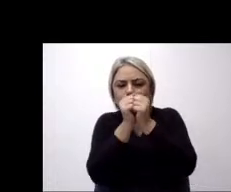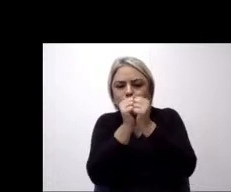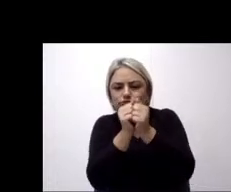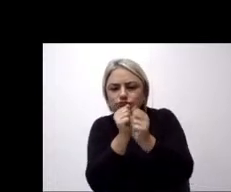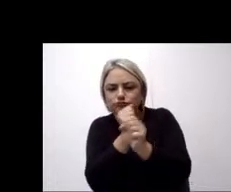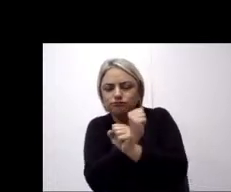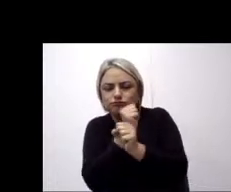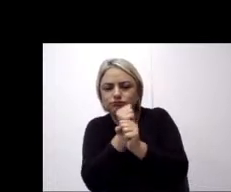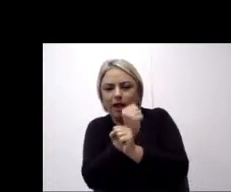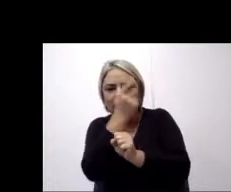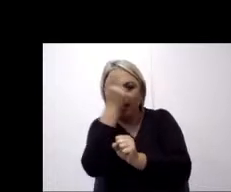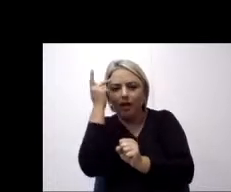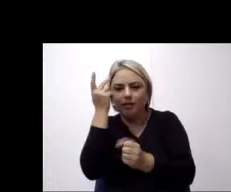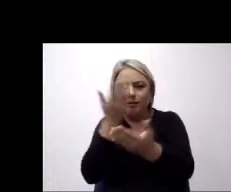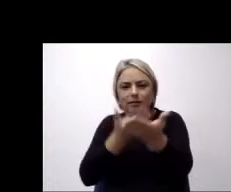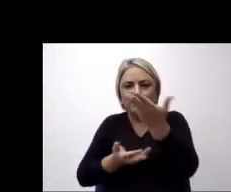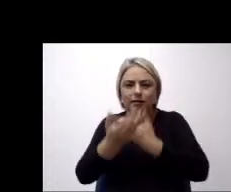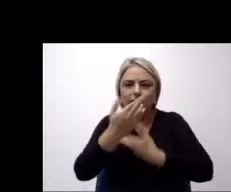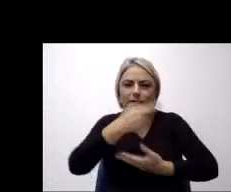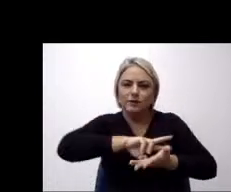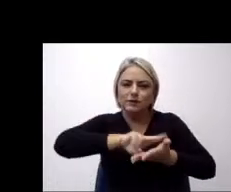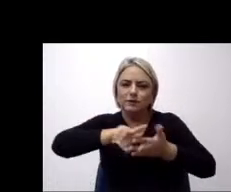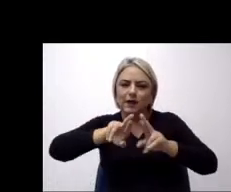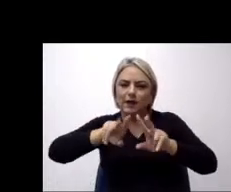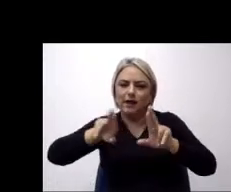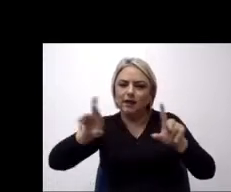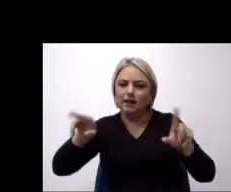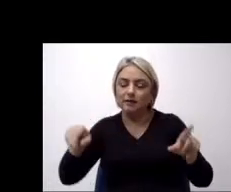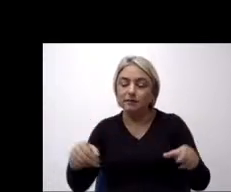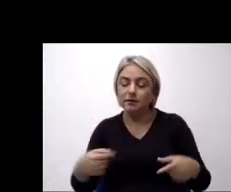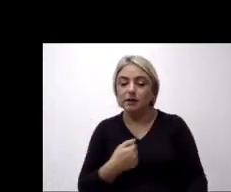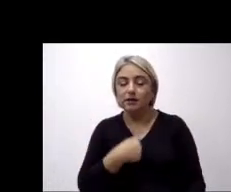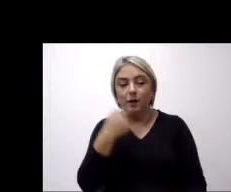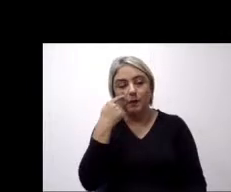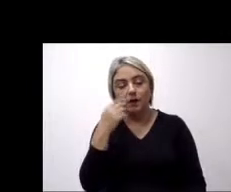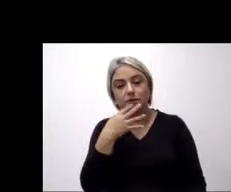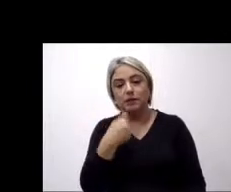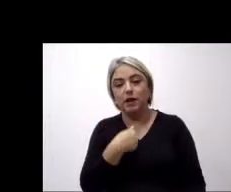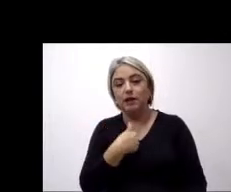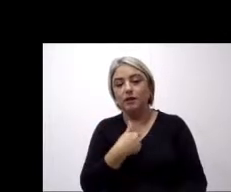what I see the time goes very fast, so I accelerate.